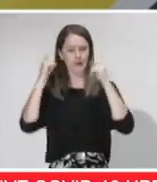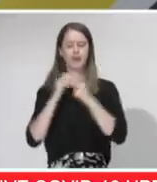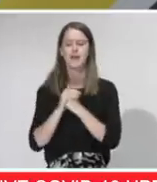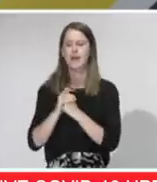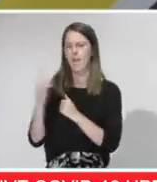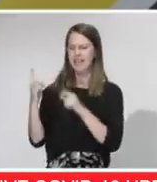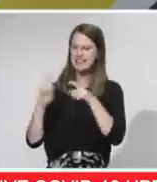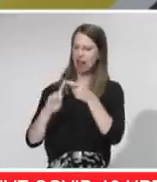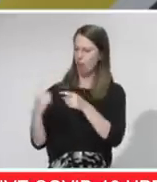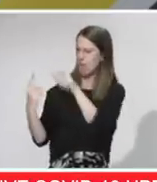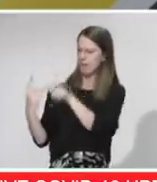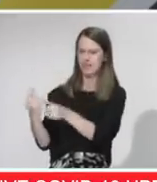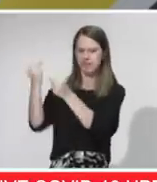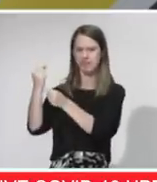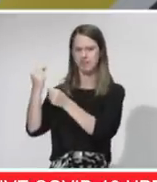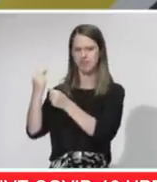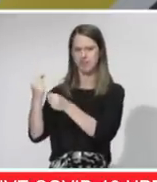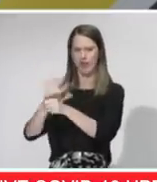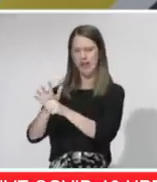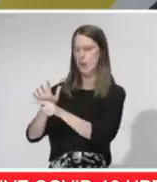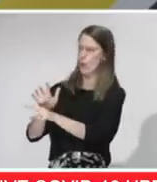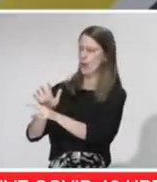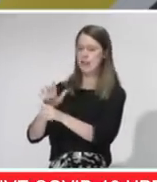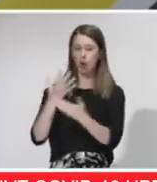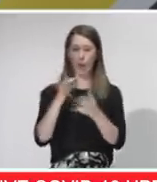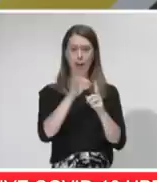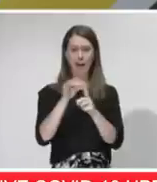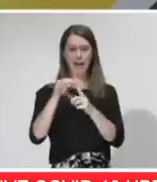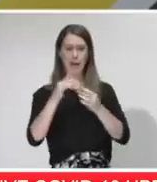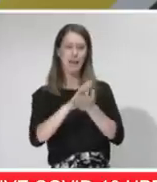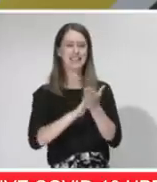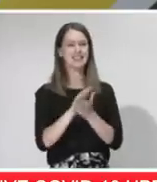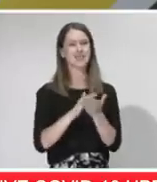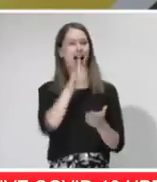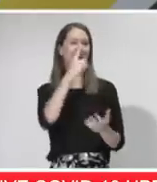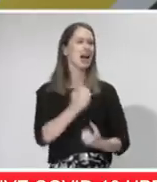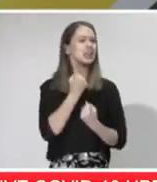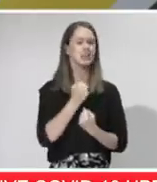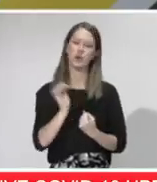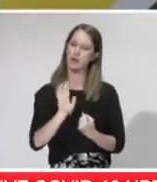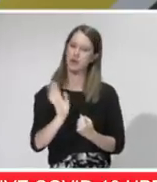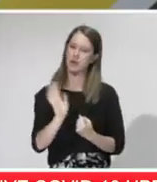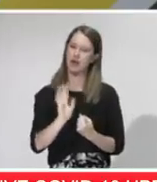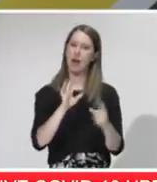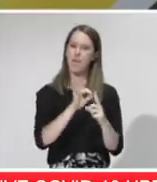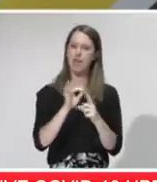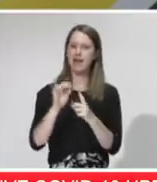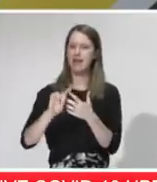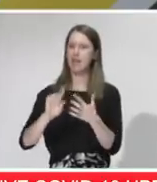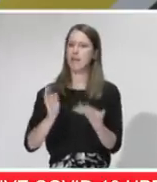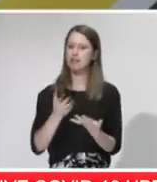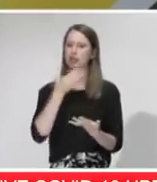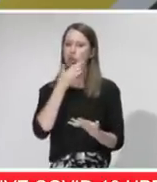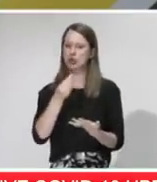that even with PPE, this does not automatically prevent people from becoming infected. PPE needs to be used